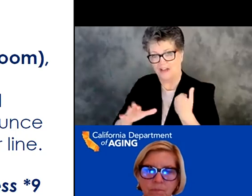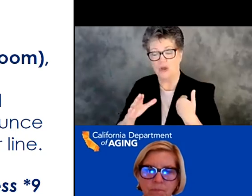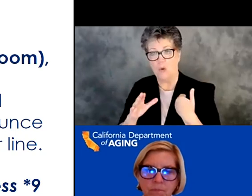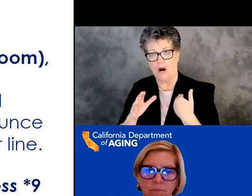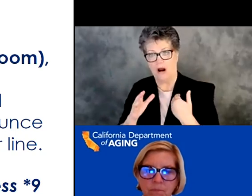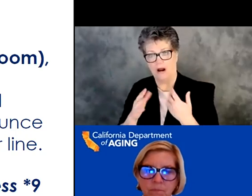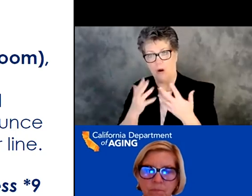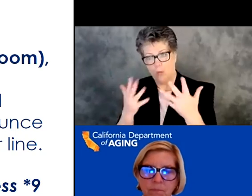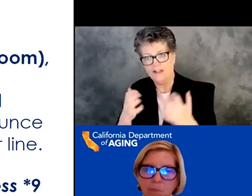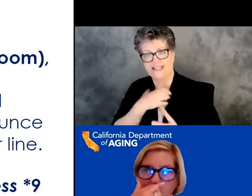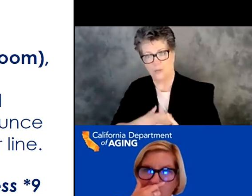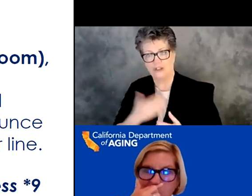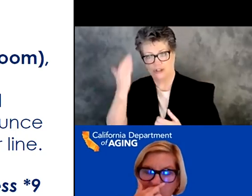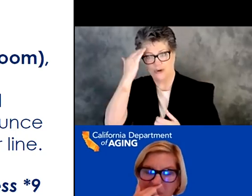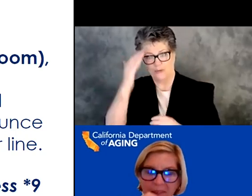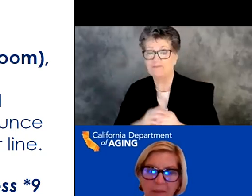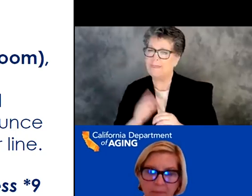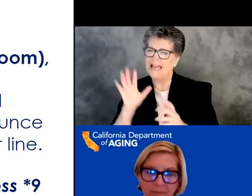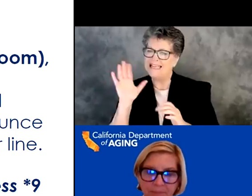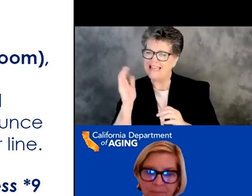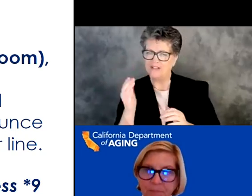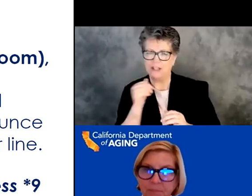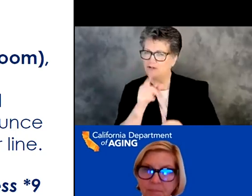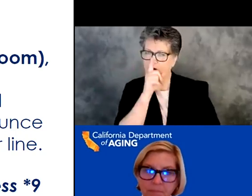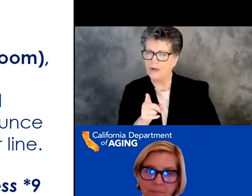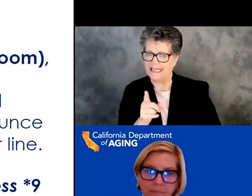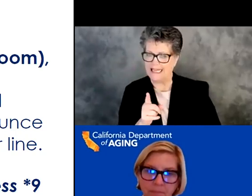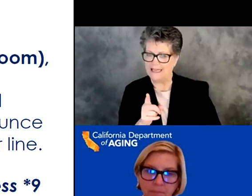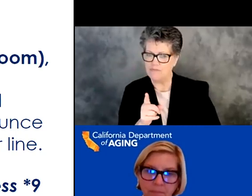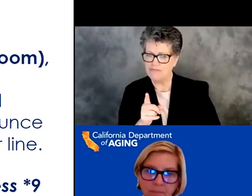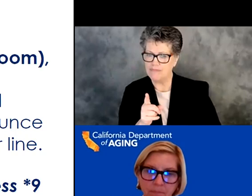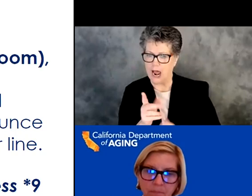known. It sounds like you're not really,